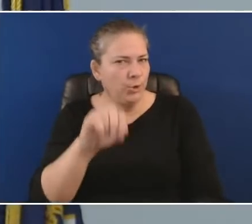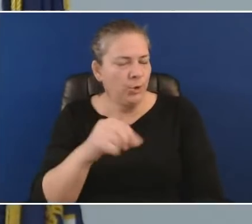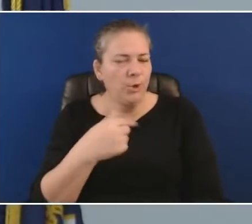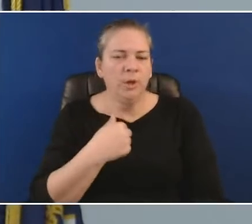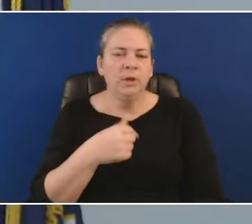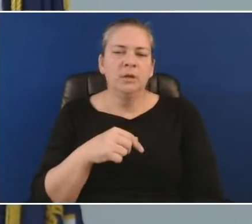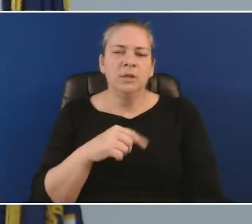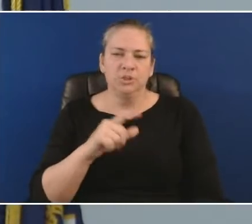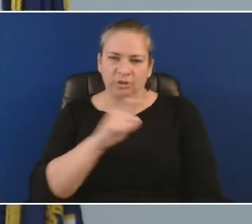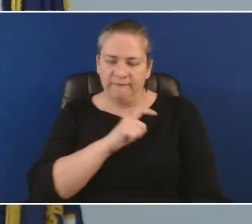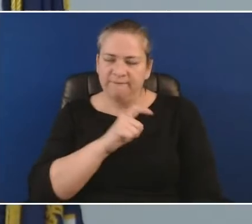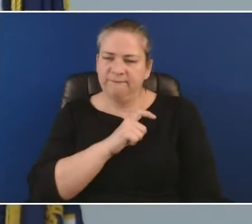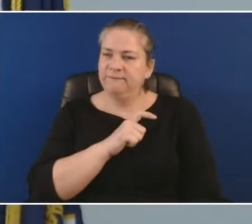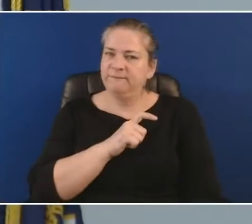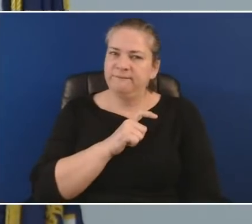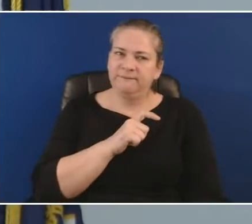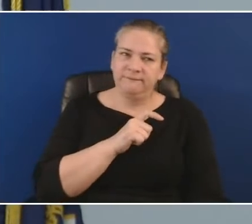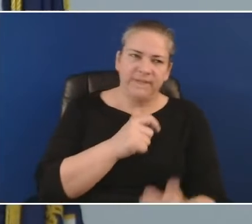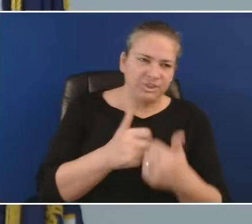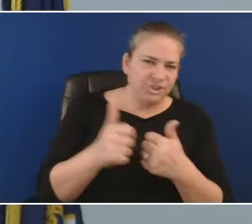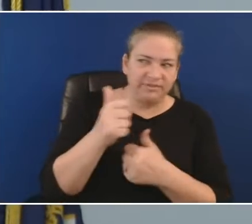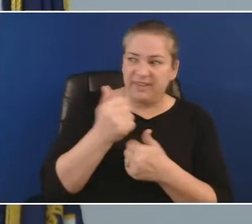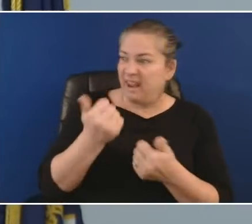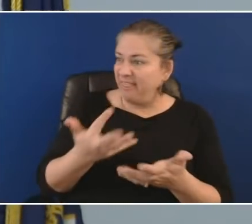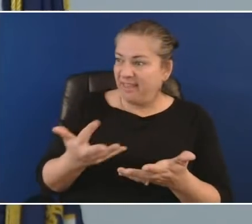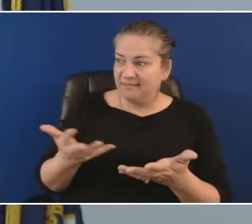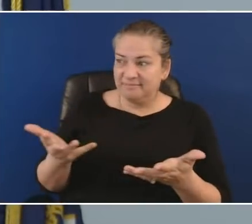Chief, anything additional?